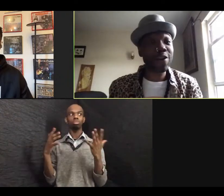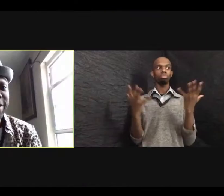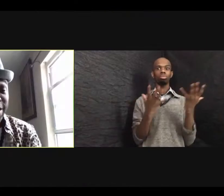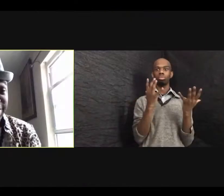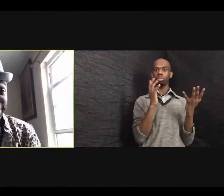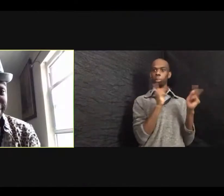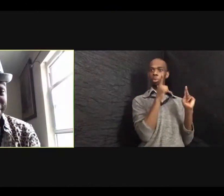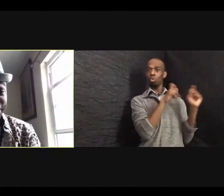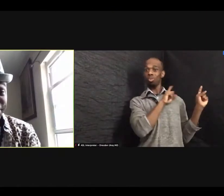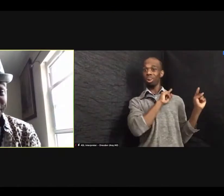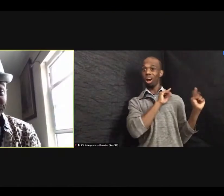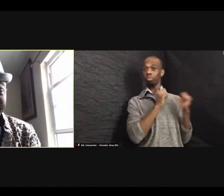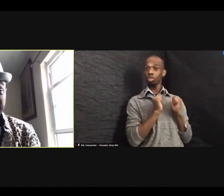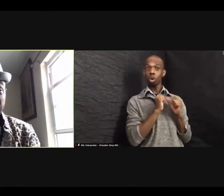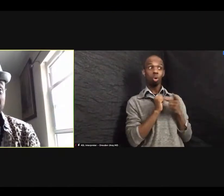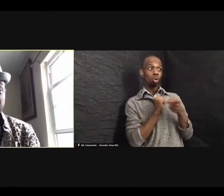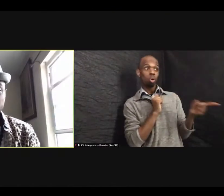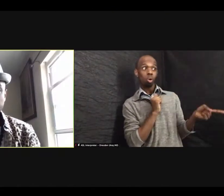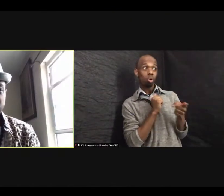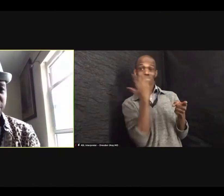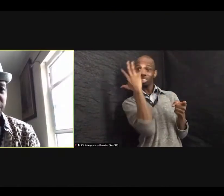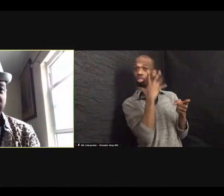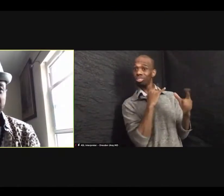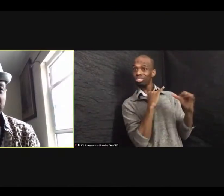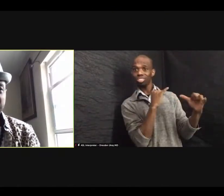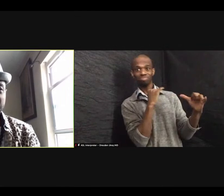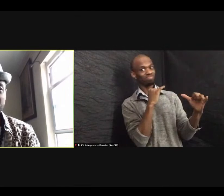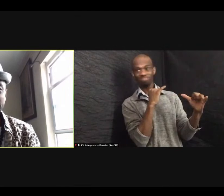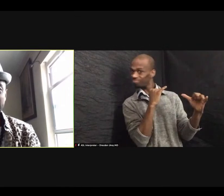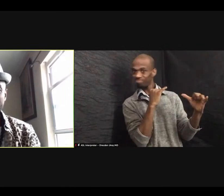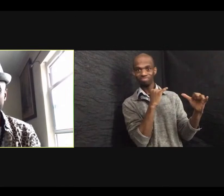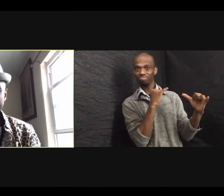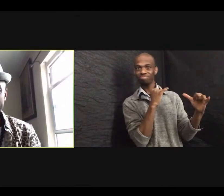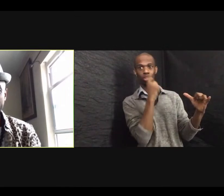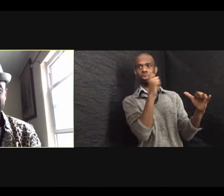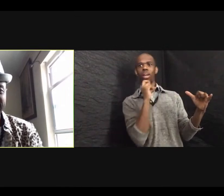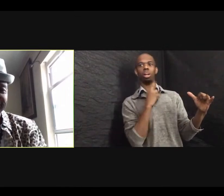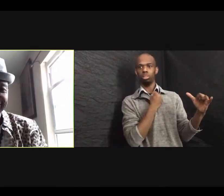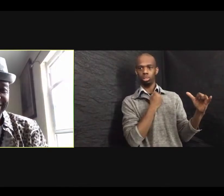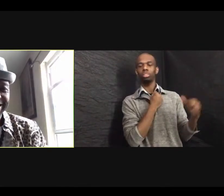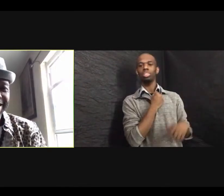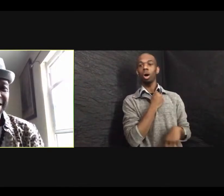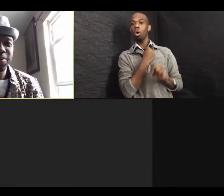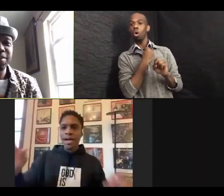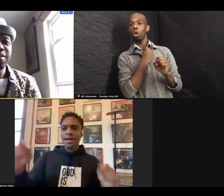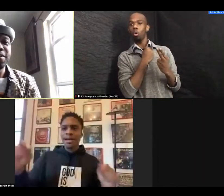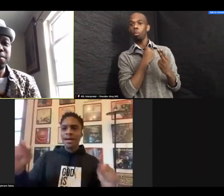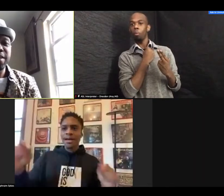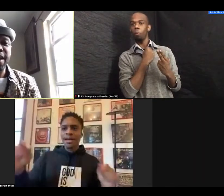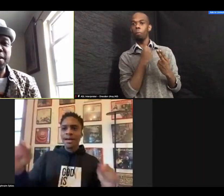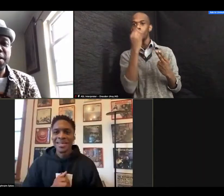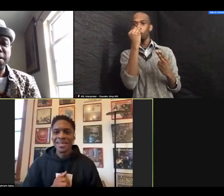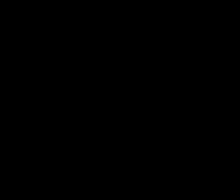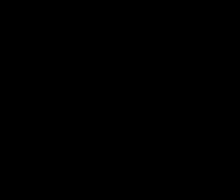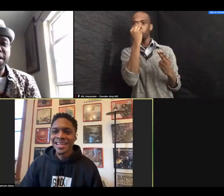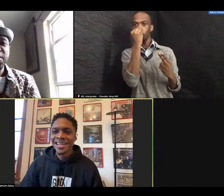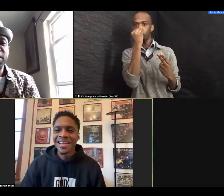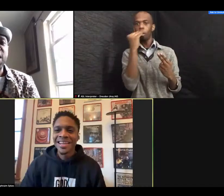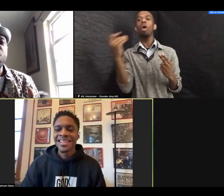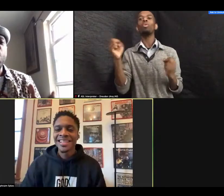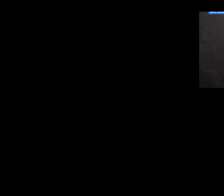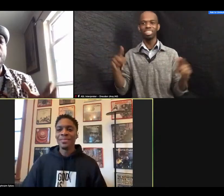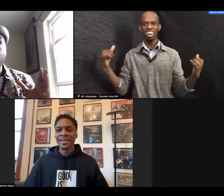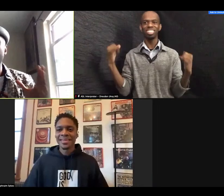rarely us. You know? Wait, okay, he's back. We back. Yeah. But